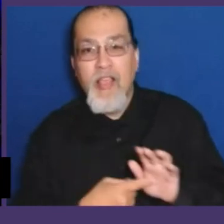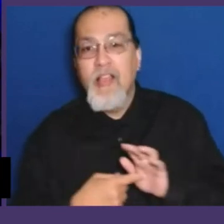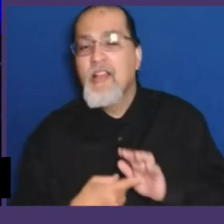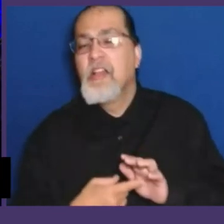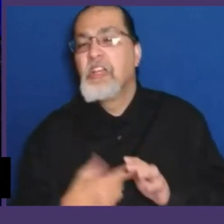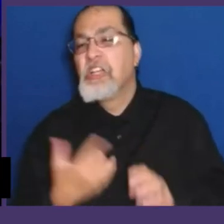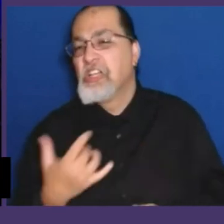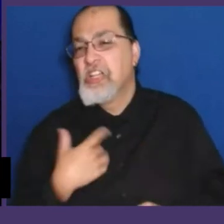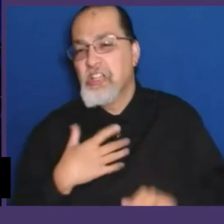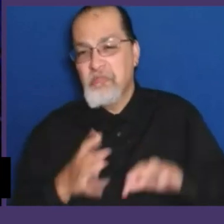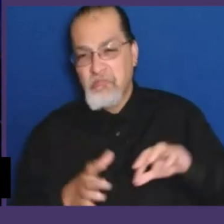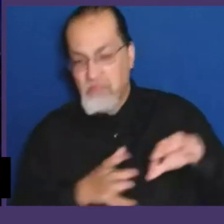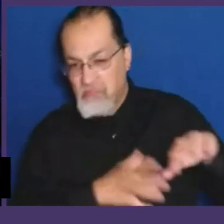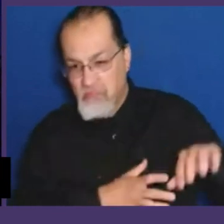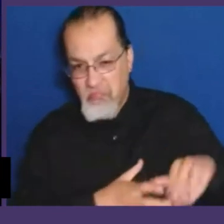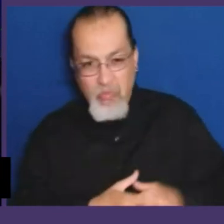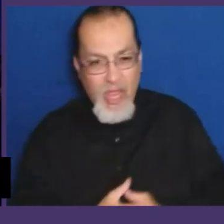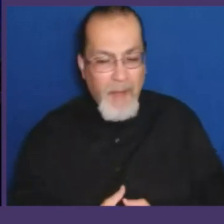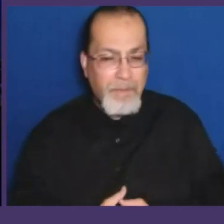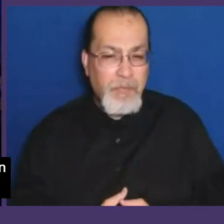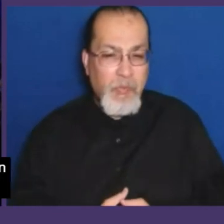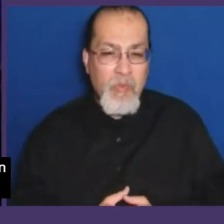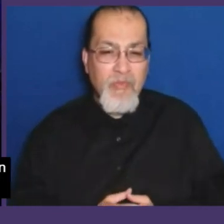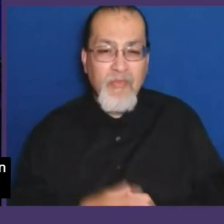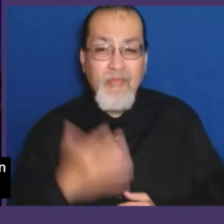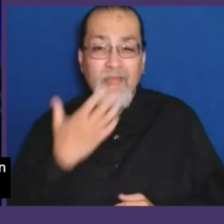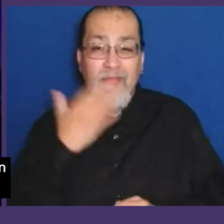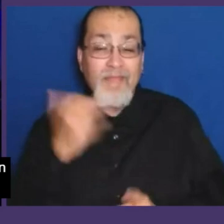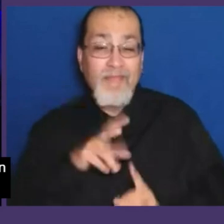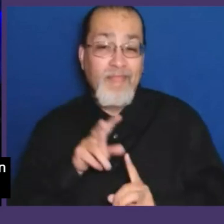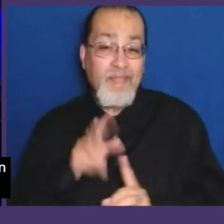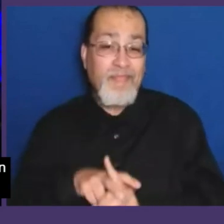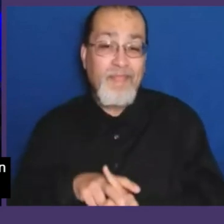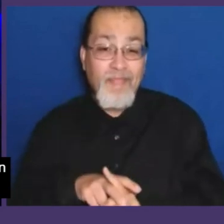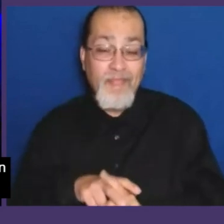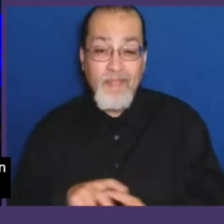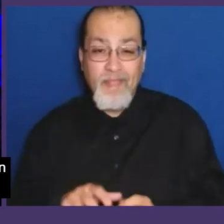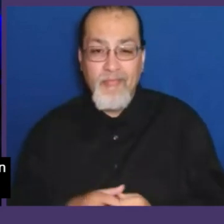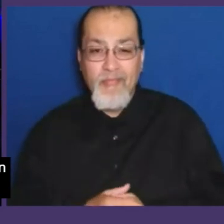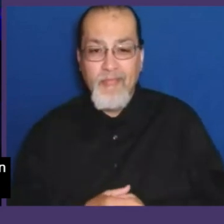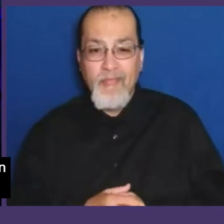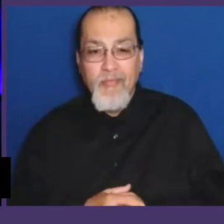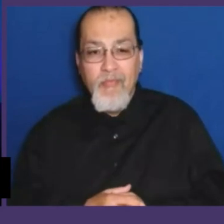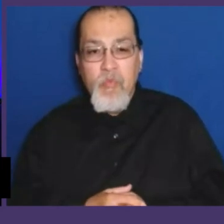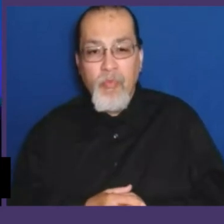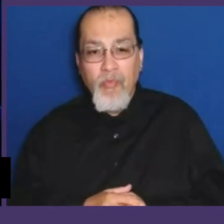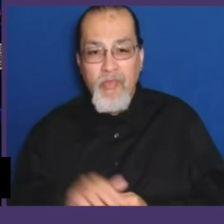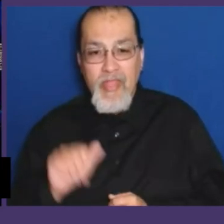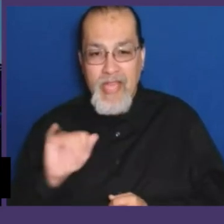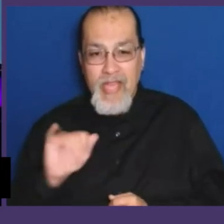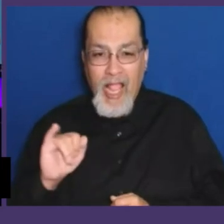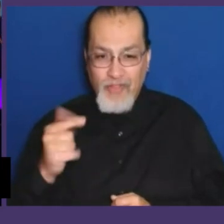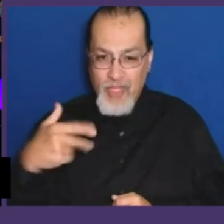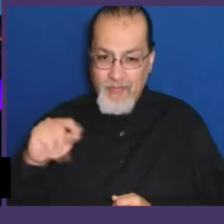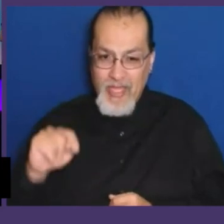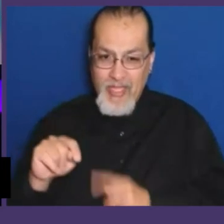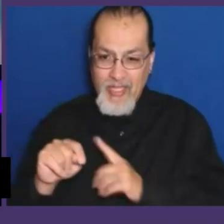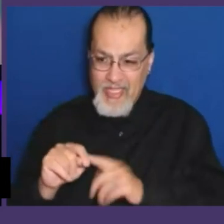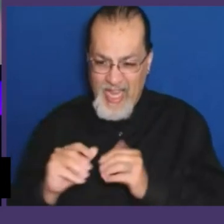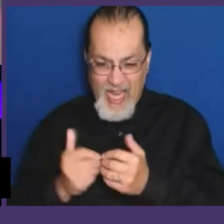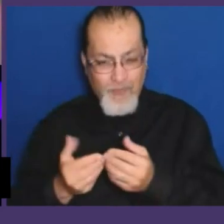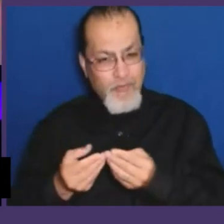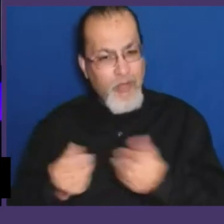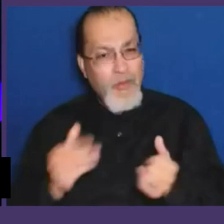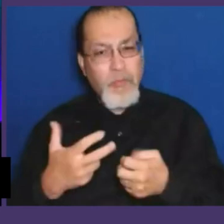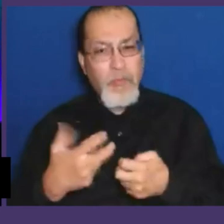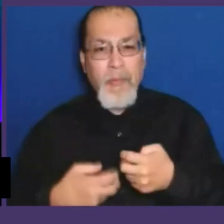a GPT-assisted model to your problems. Now, I would like to work in a setting of a concrete example. So let's work